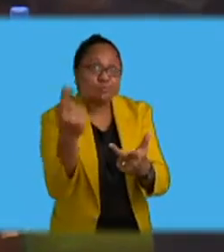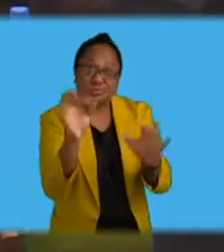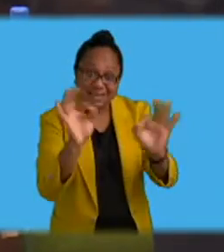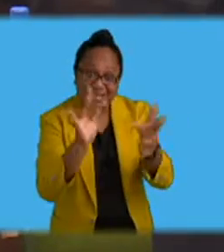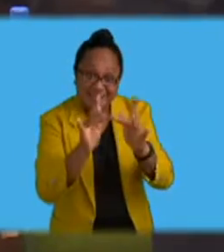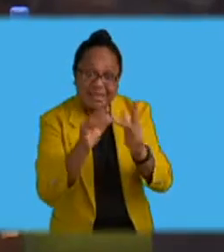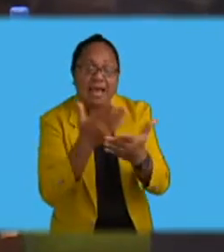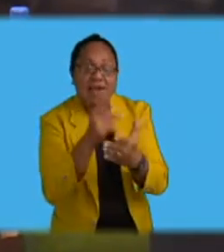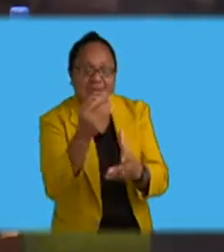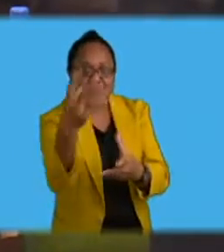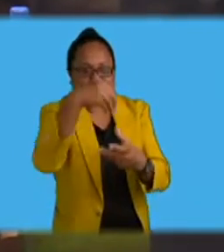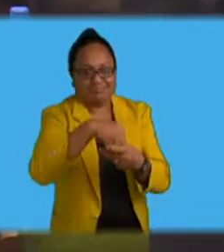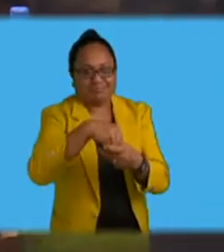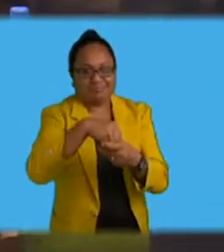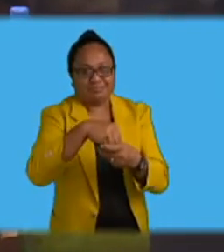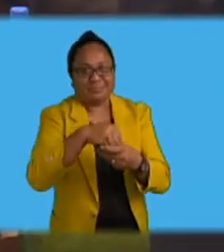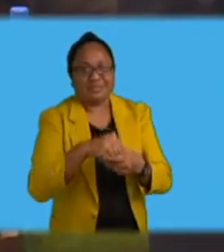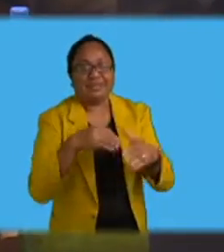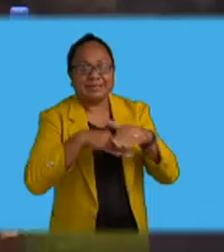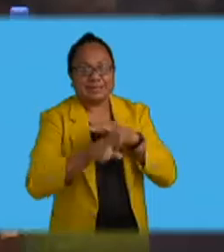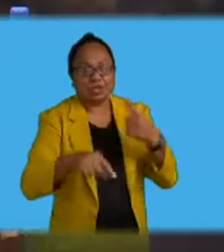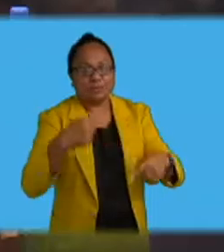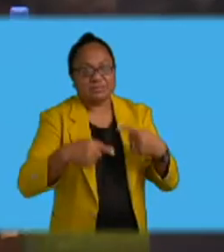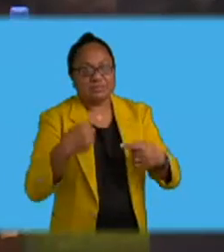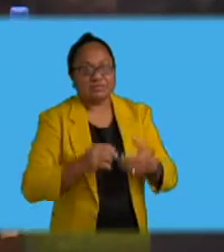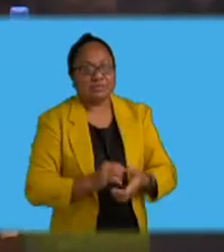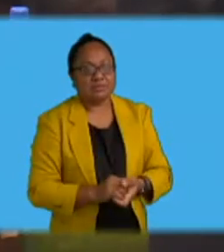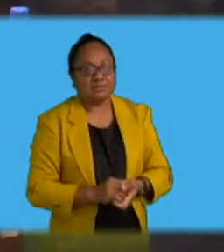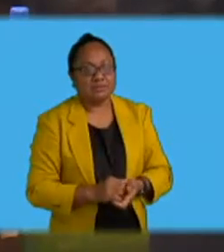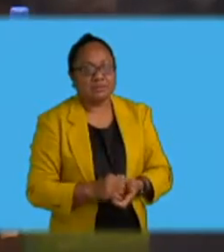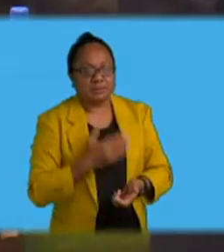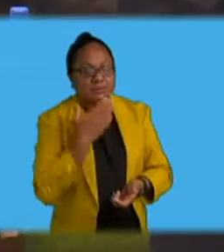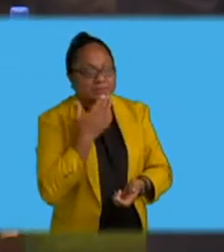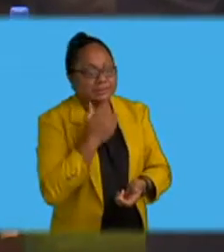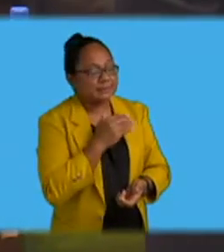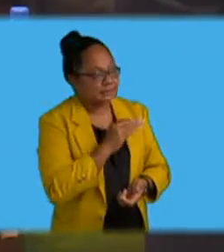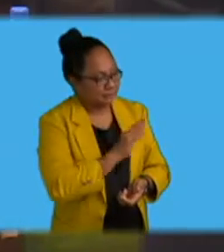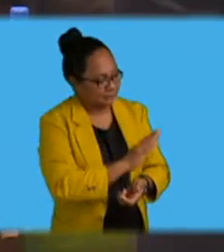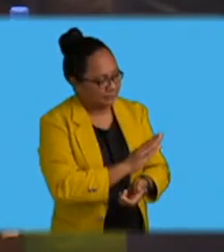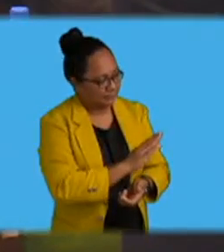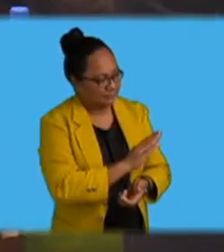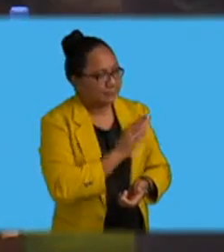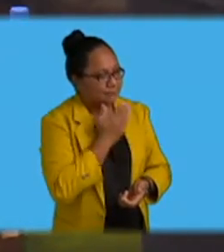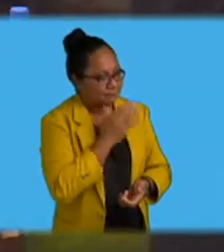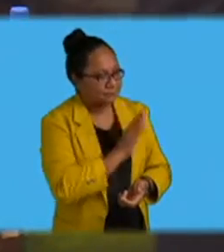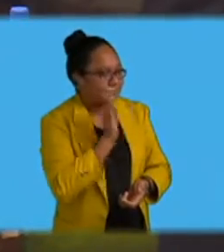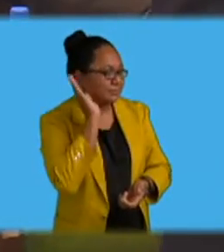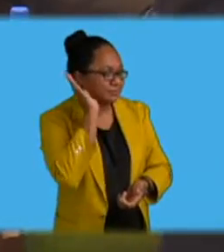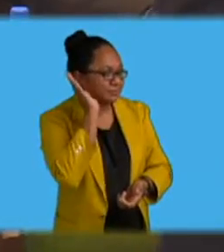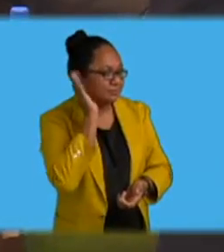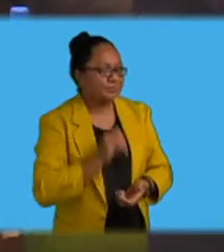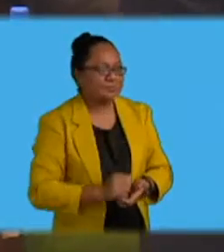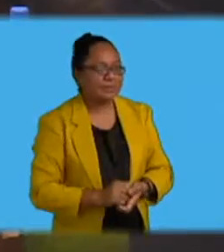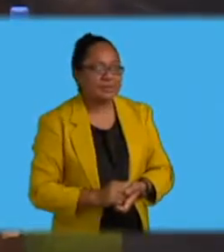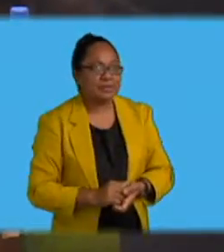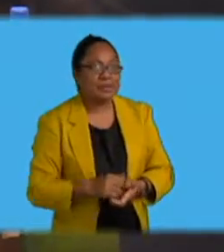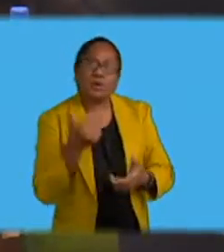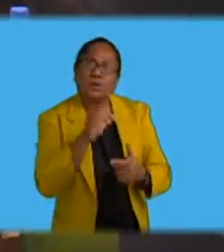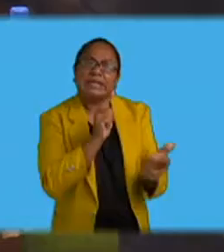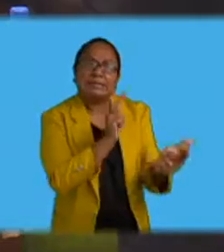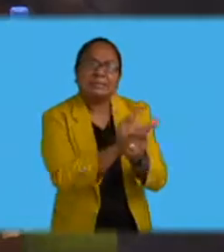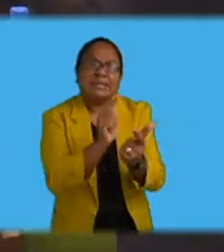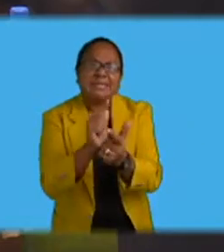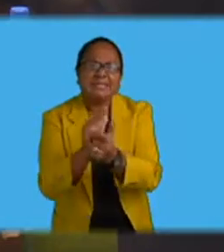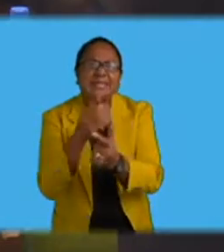conference. In this case, please listen. In this case, Madam Speaker, we met the experts a